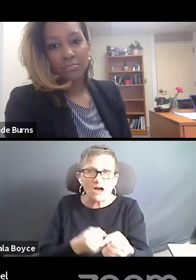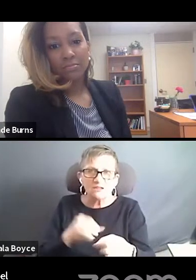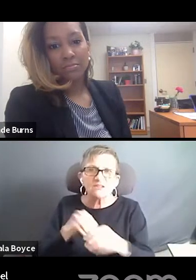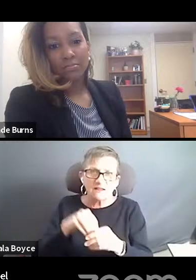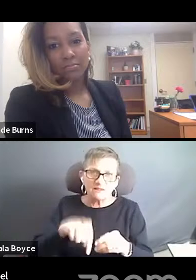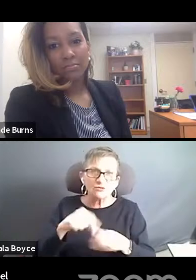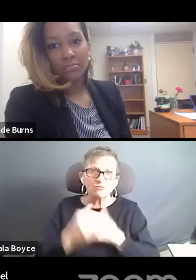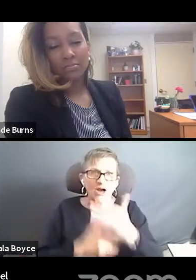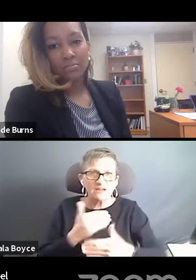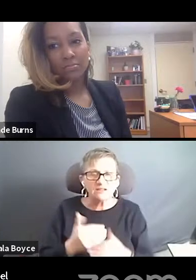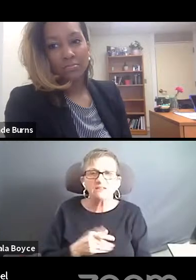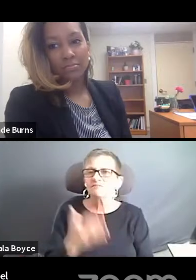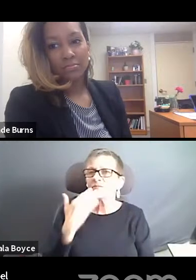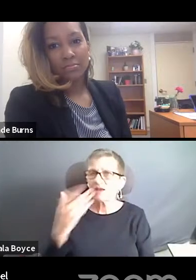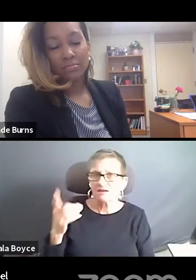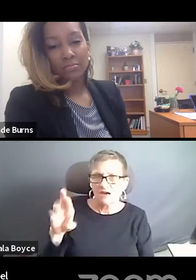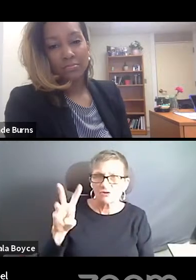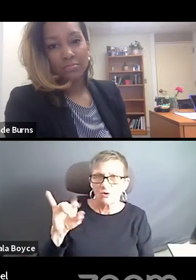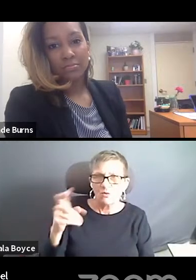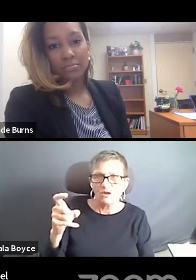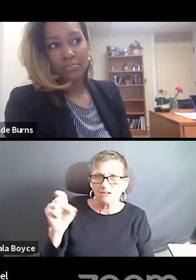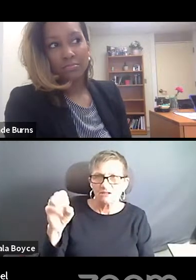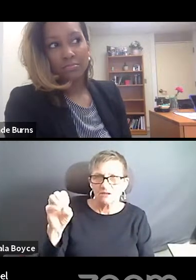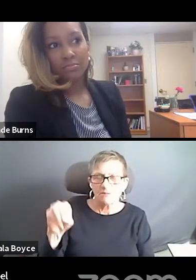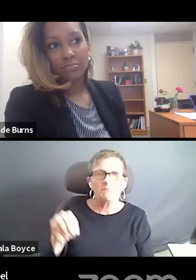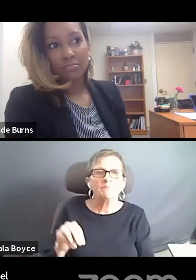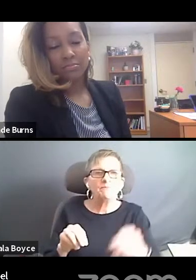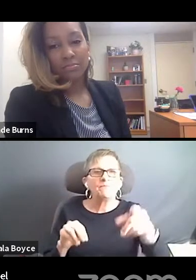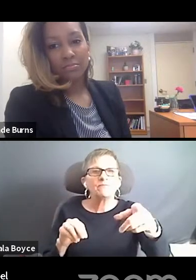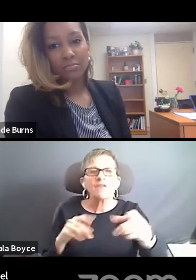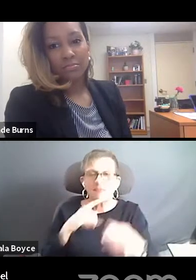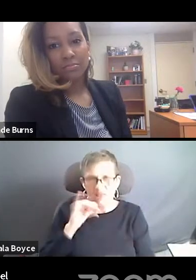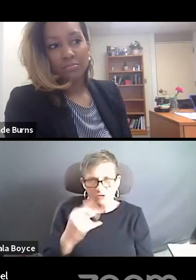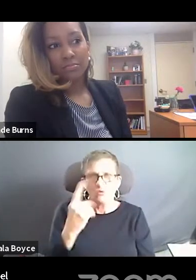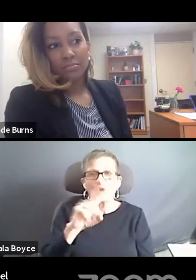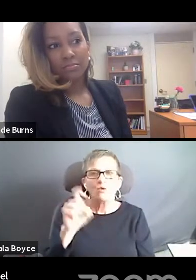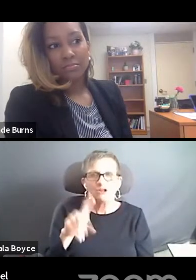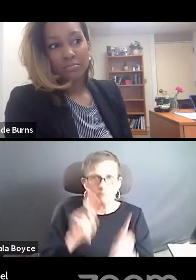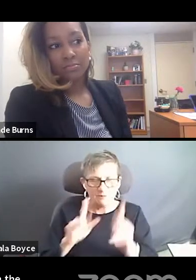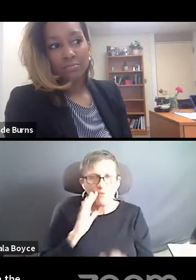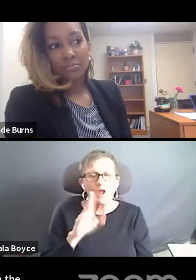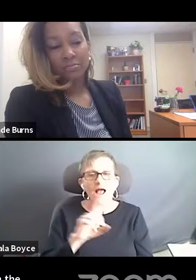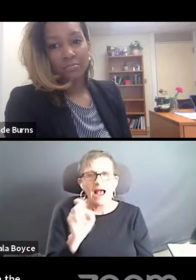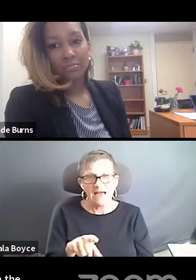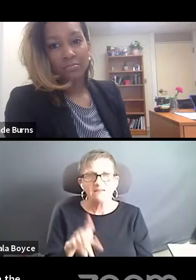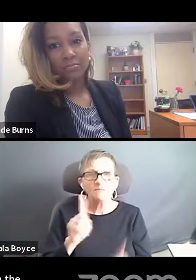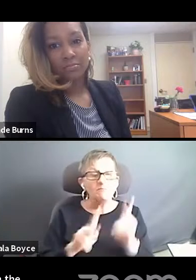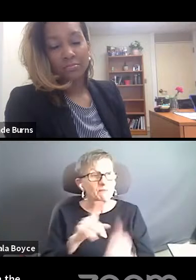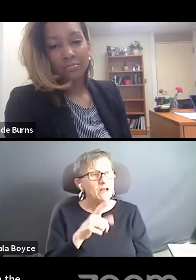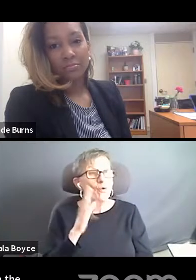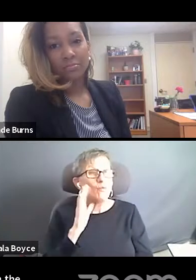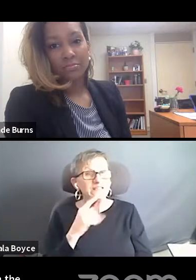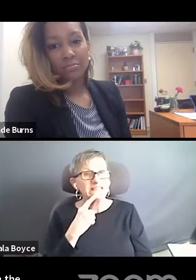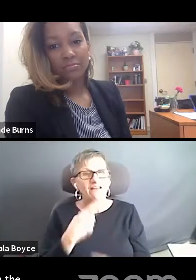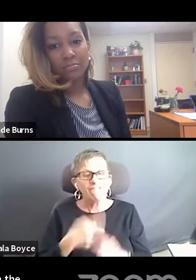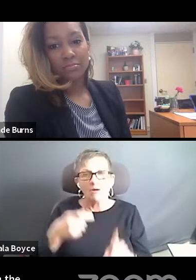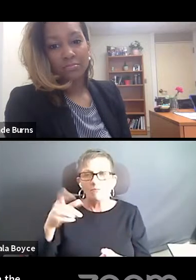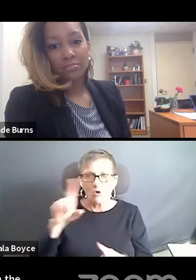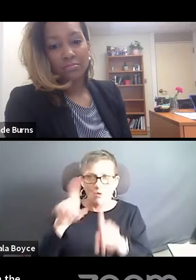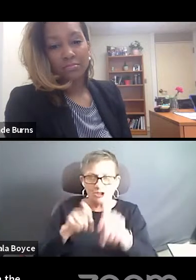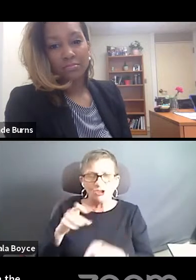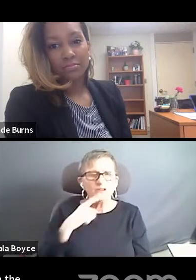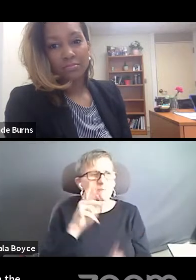Thanks, Dr. Wixson. You know, that's one of the questions people asked. They said, for those who are vaccinated, this is coming from the Q&A,